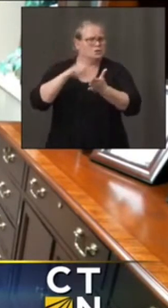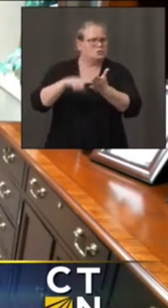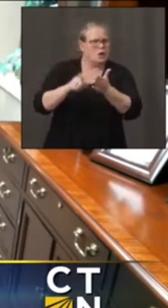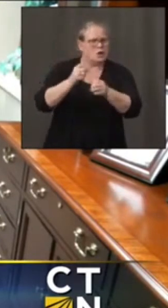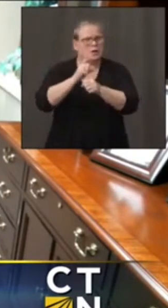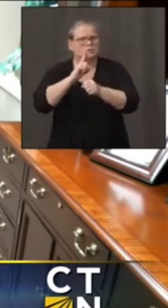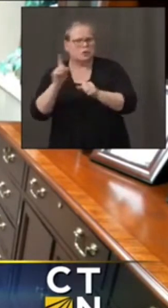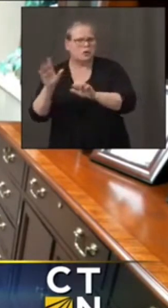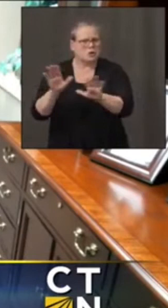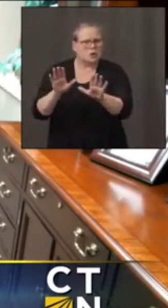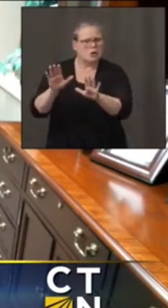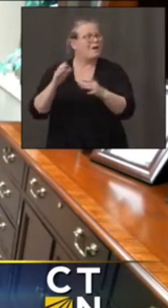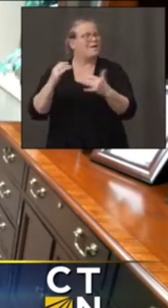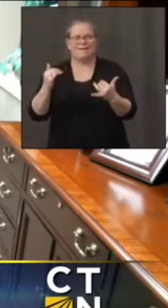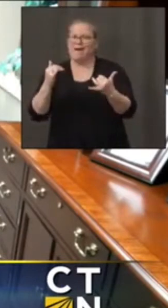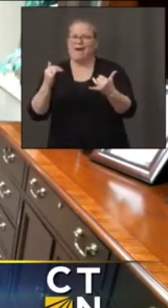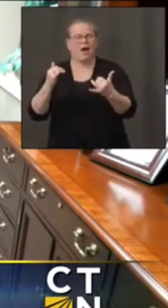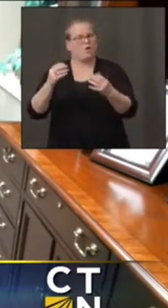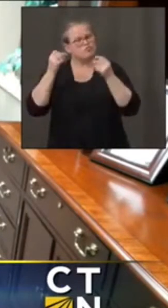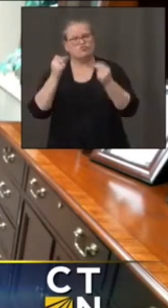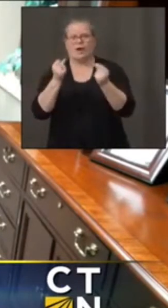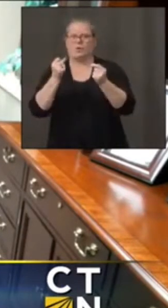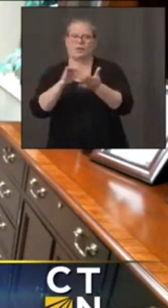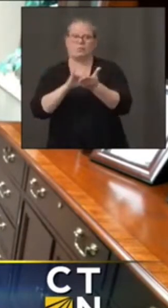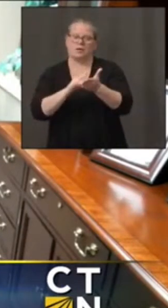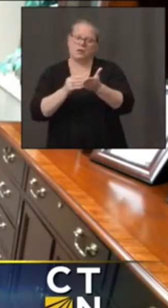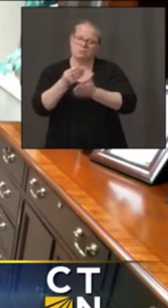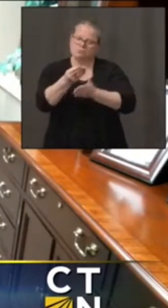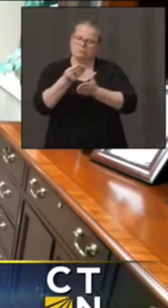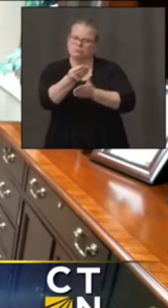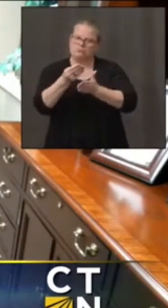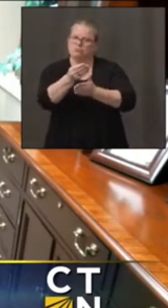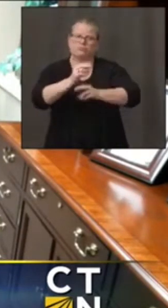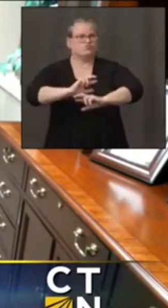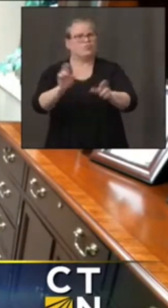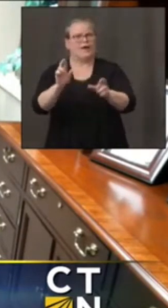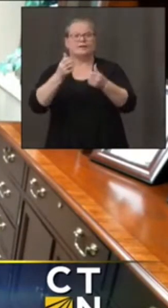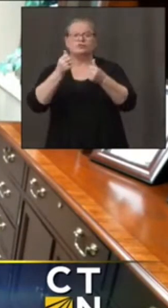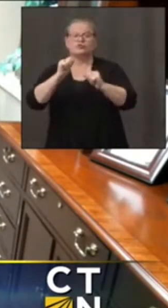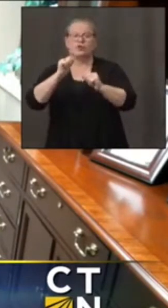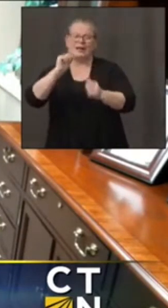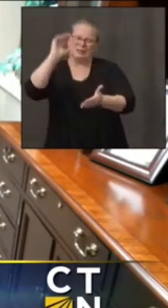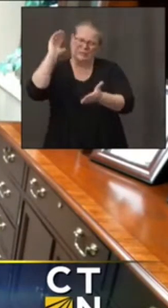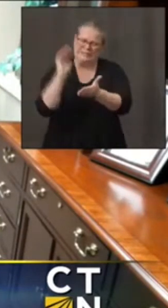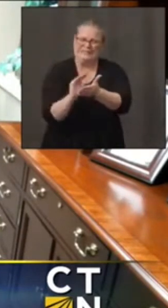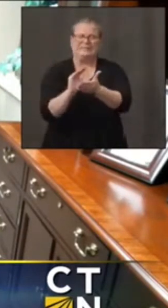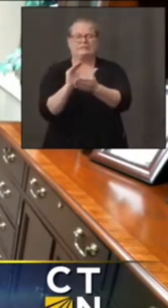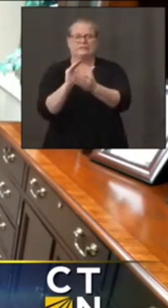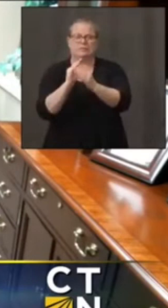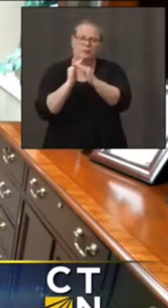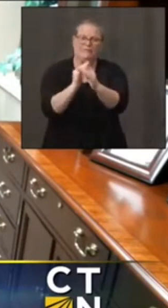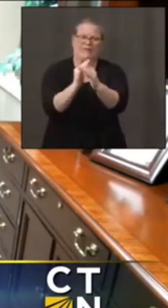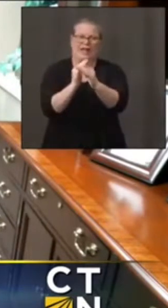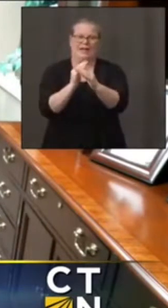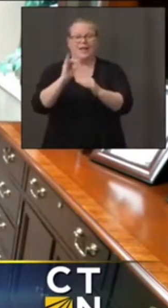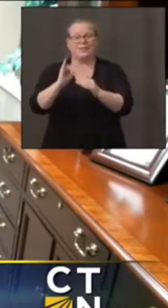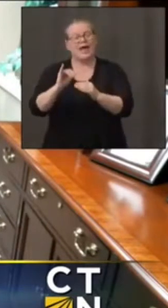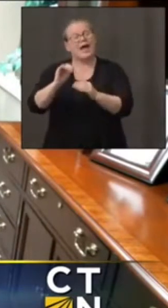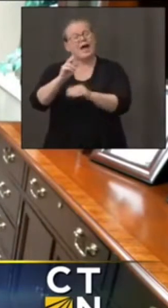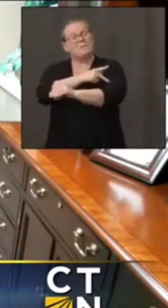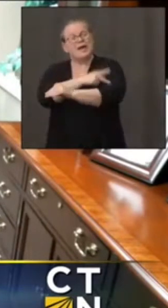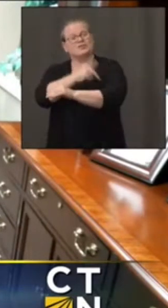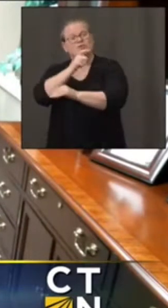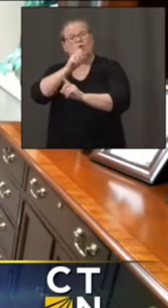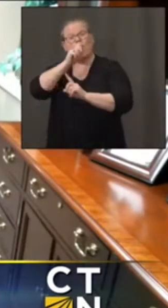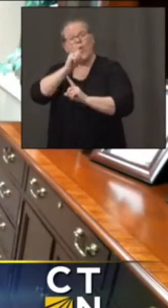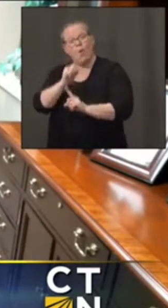a whole lot of medications as soon as they arrive to try to prevent that older patient with comorbidities ending up